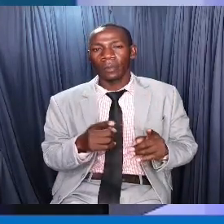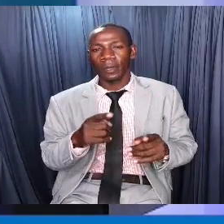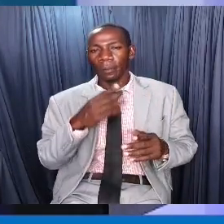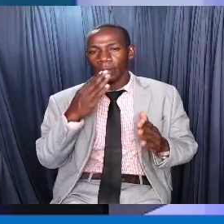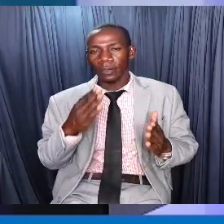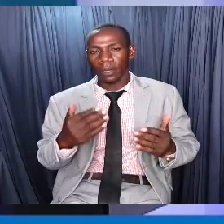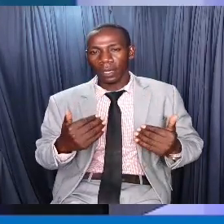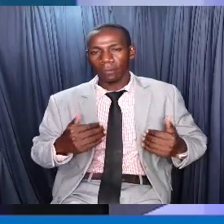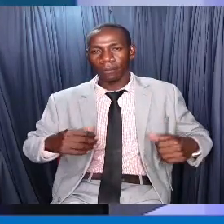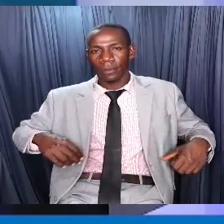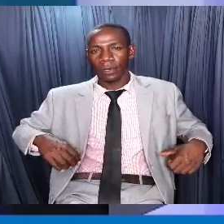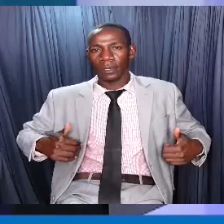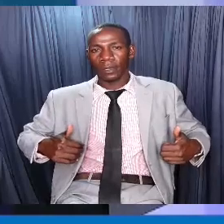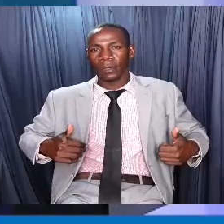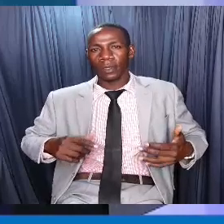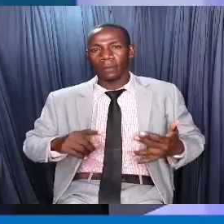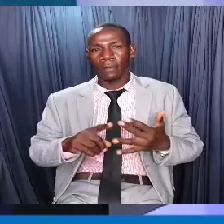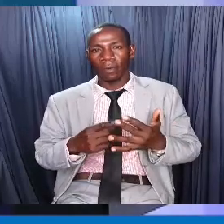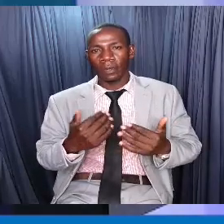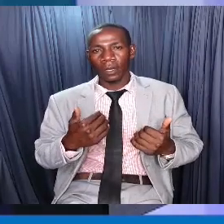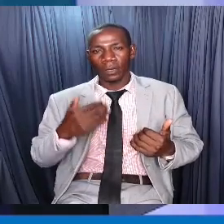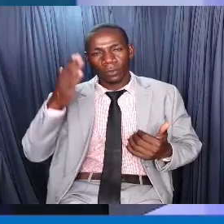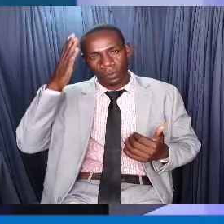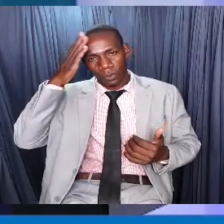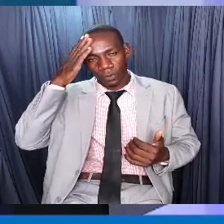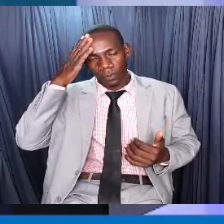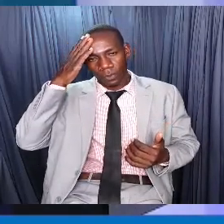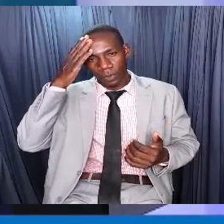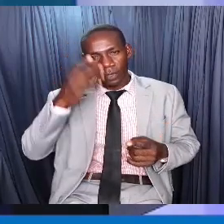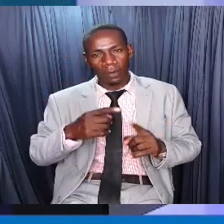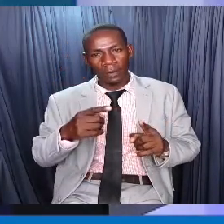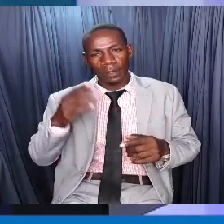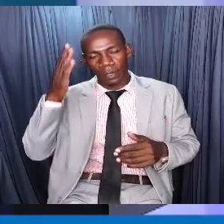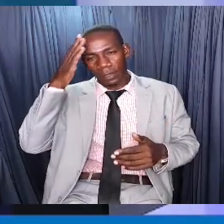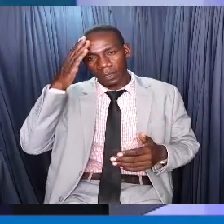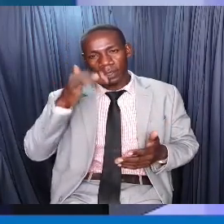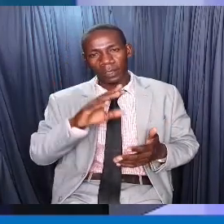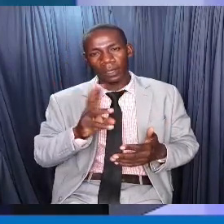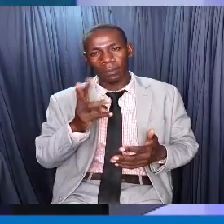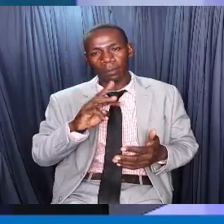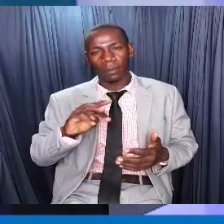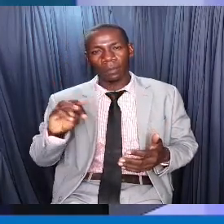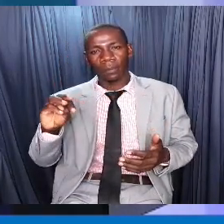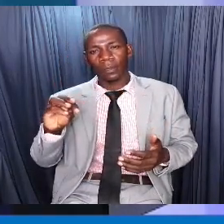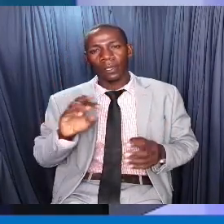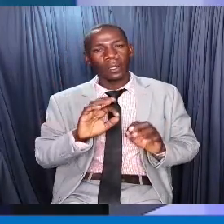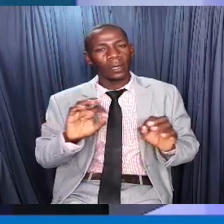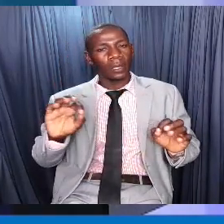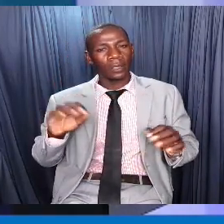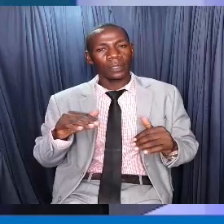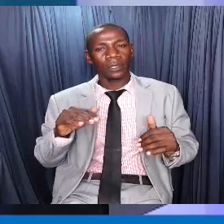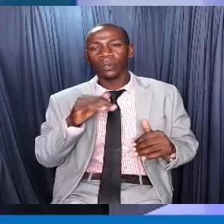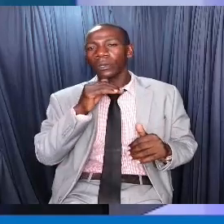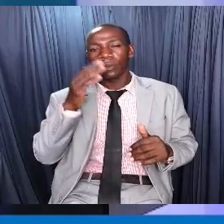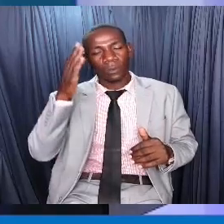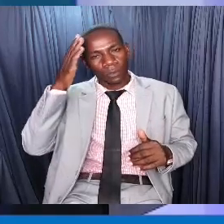kiburi. But one with pride. Kwanza ananena kujua. First of all he feels he knows everything. Kila kitu anakifahamu. He knows everything around. Hakuna kitu asichokijua yeye. There's nothing